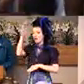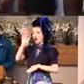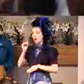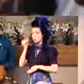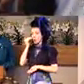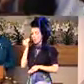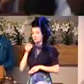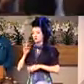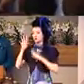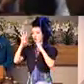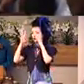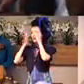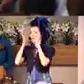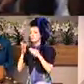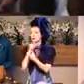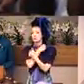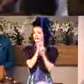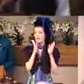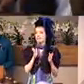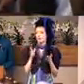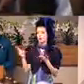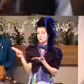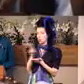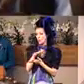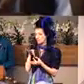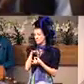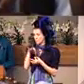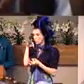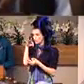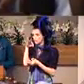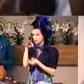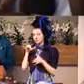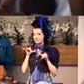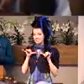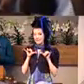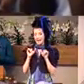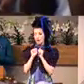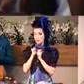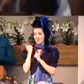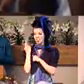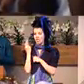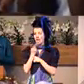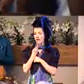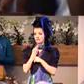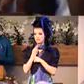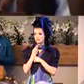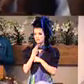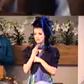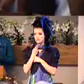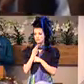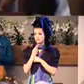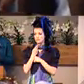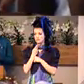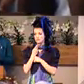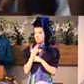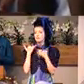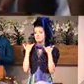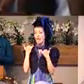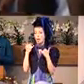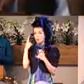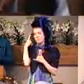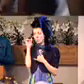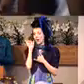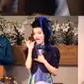Creator, Savior, and Holy Spirit, be with us and remain with us, now and